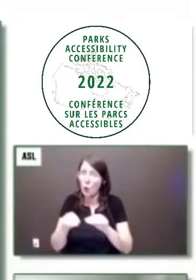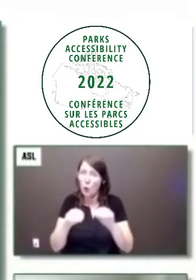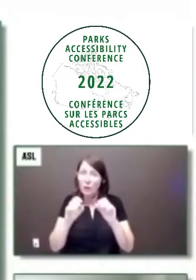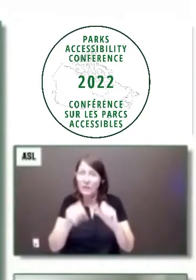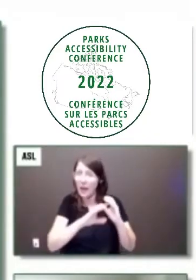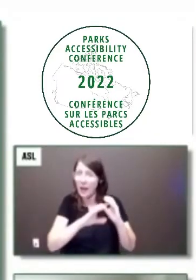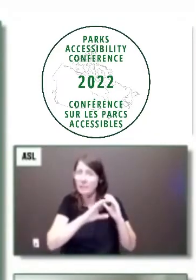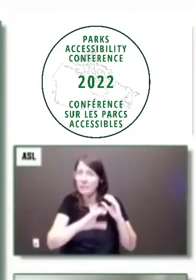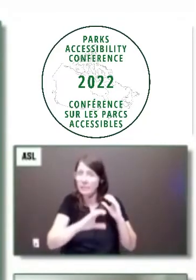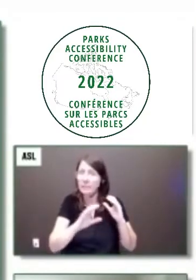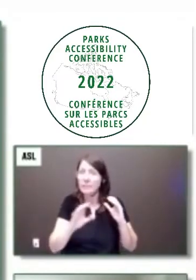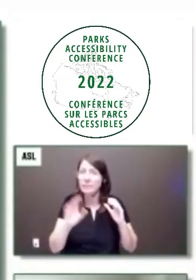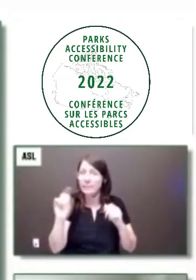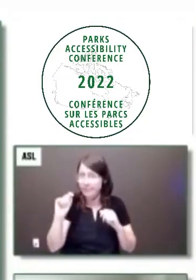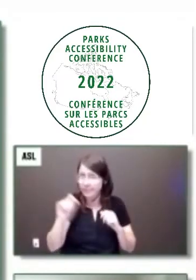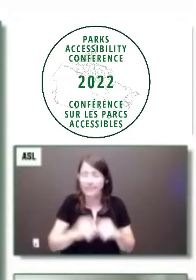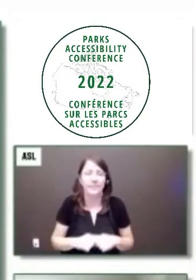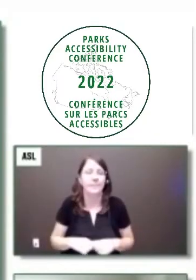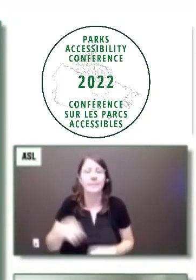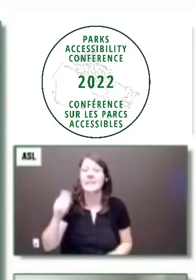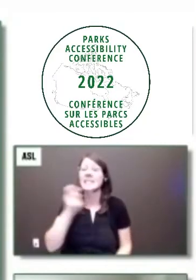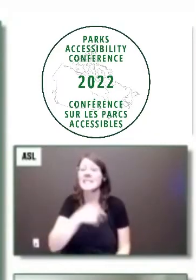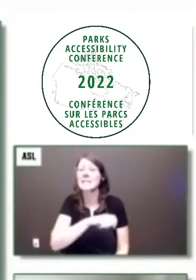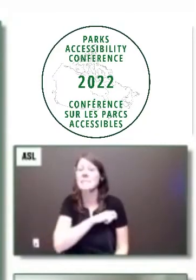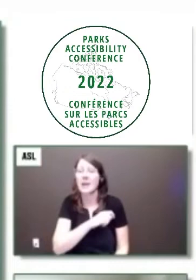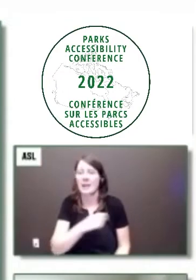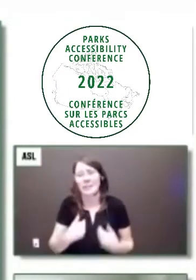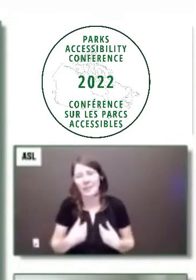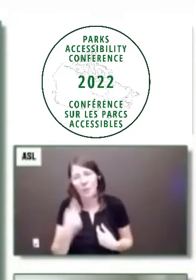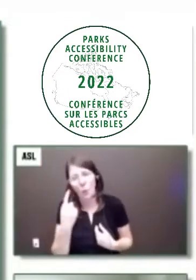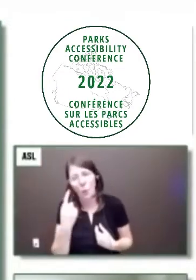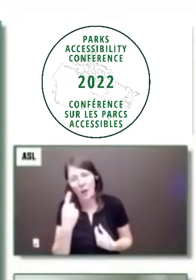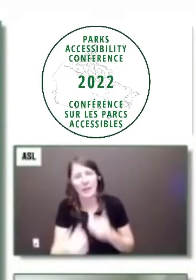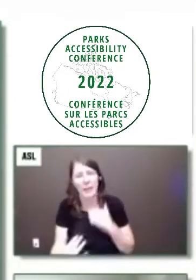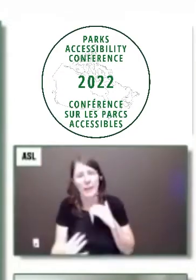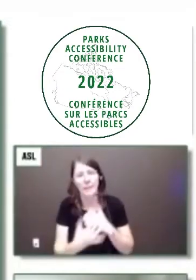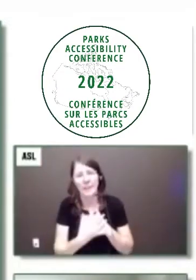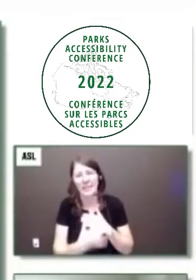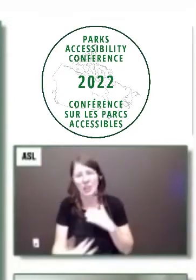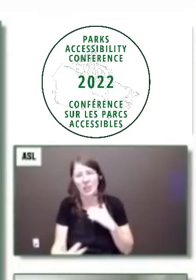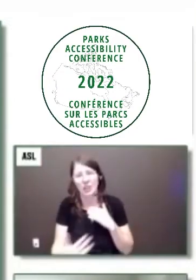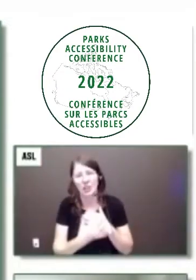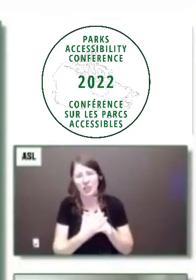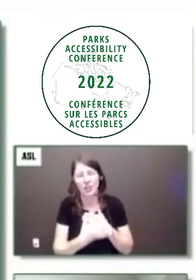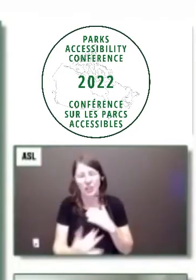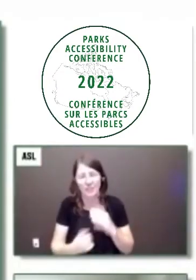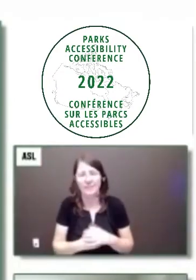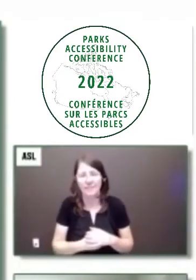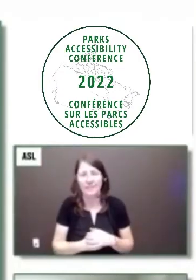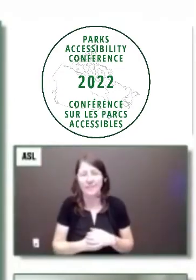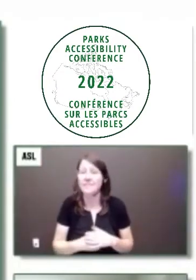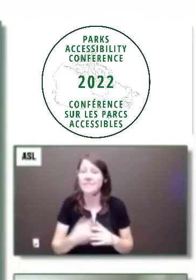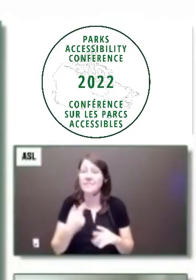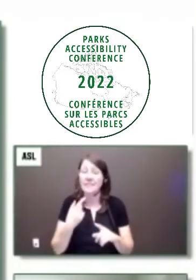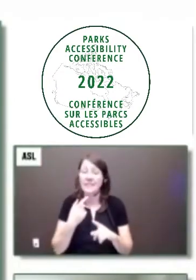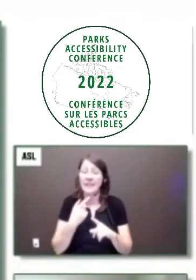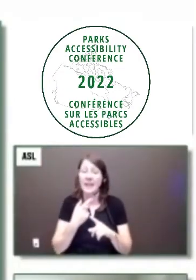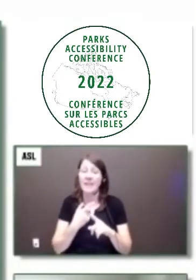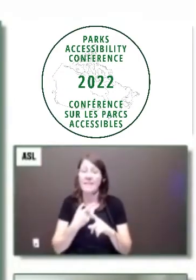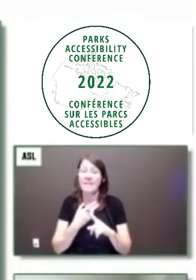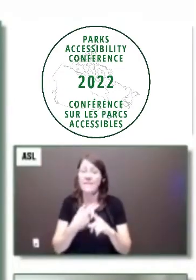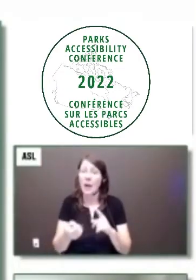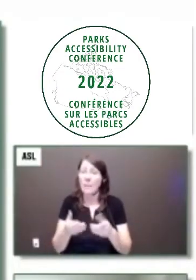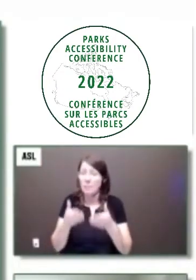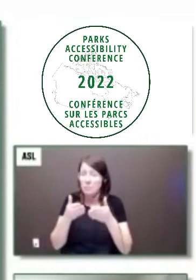Spain only has one, but it is at a beach. The washroom itself was outfitted into a shipping container and transported to La Playa de la Nova